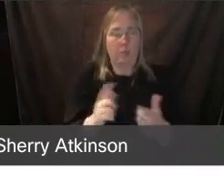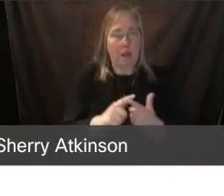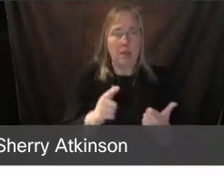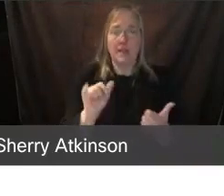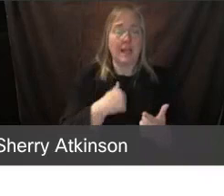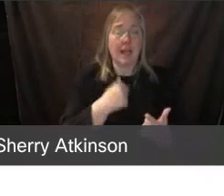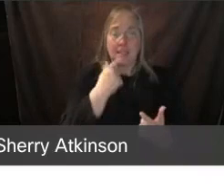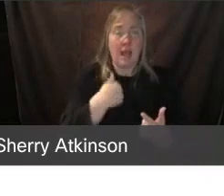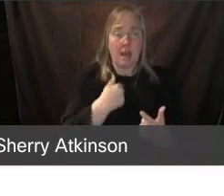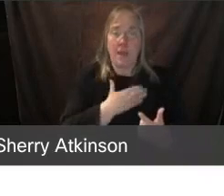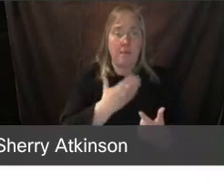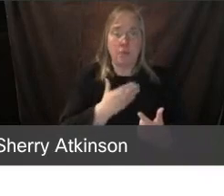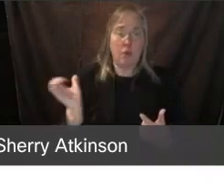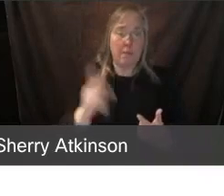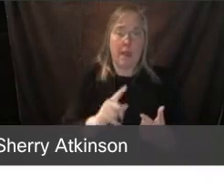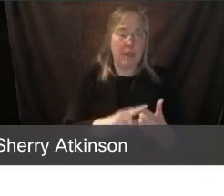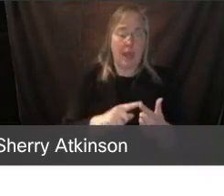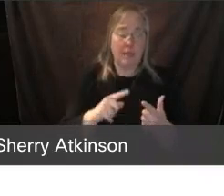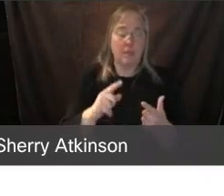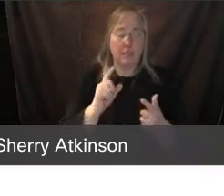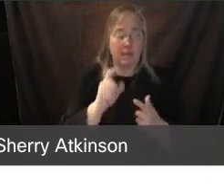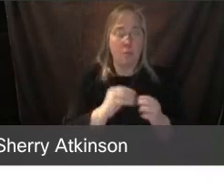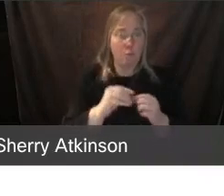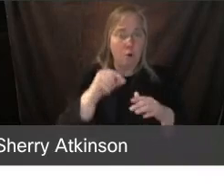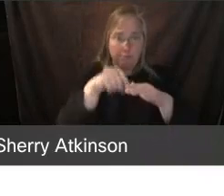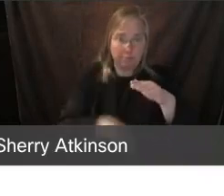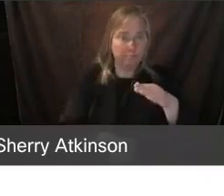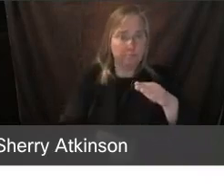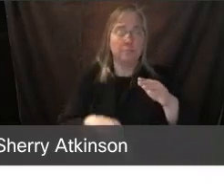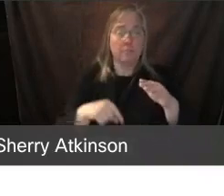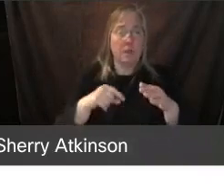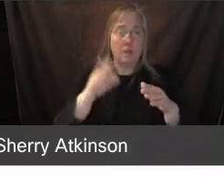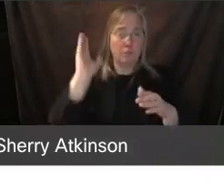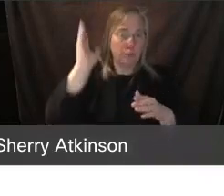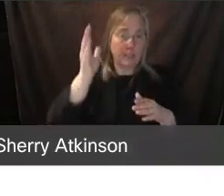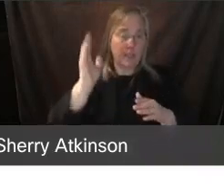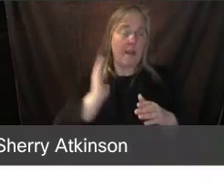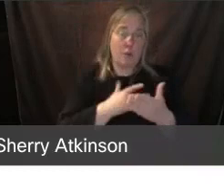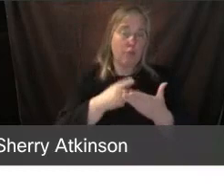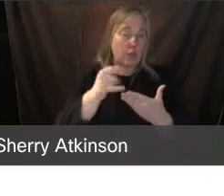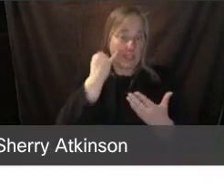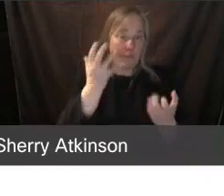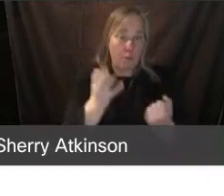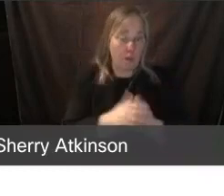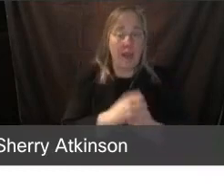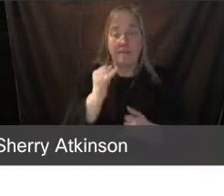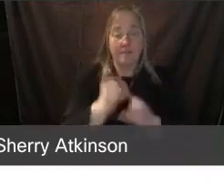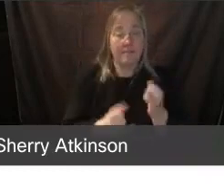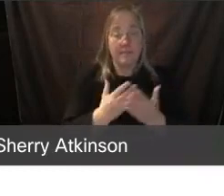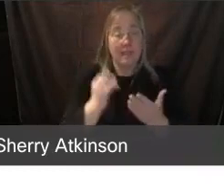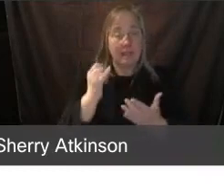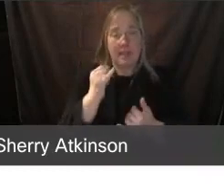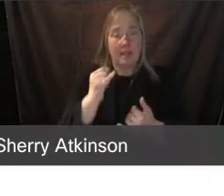and give a more comprehensive presentation of the project if desired. And finally, if you could just hit the last